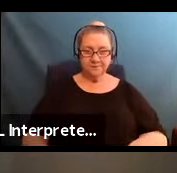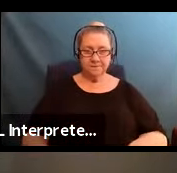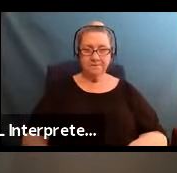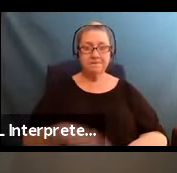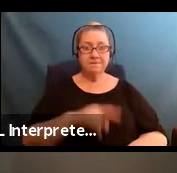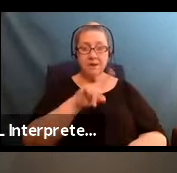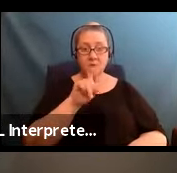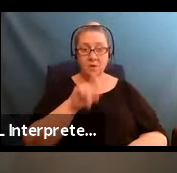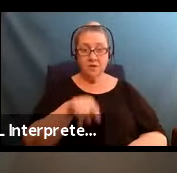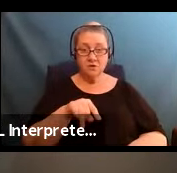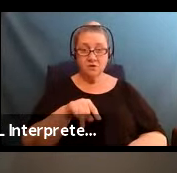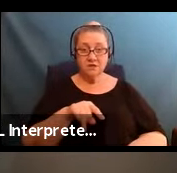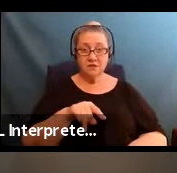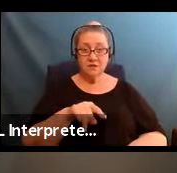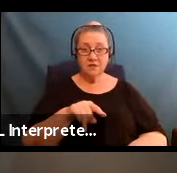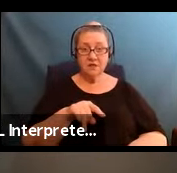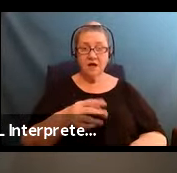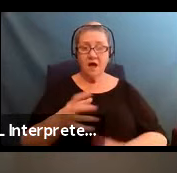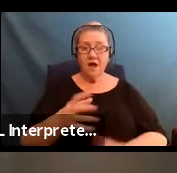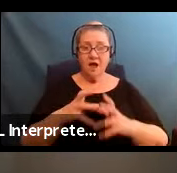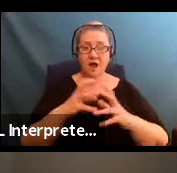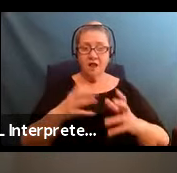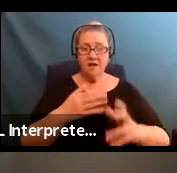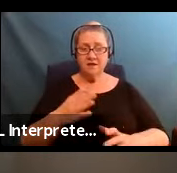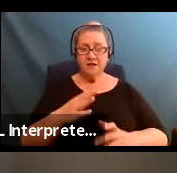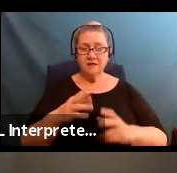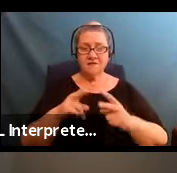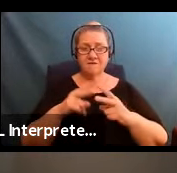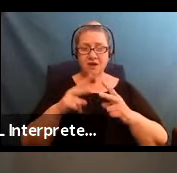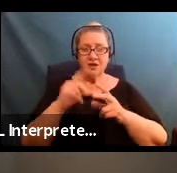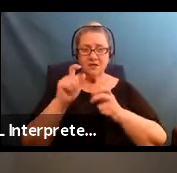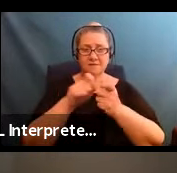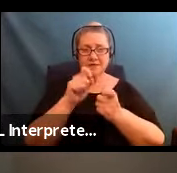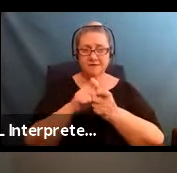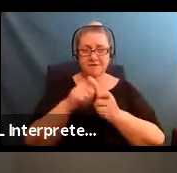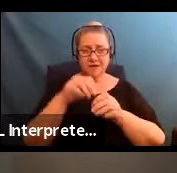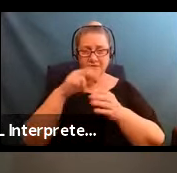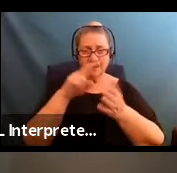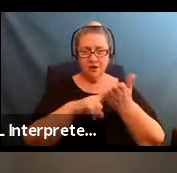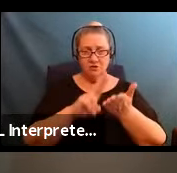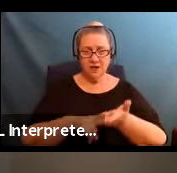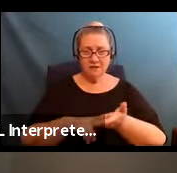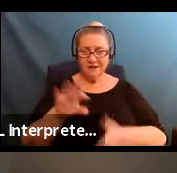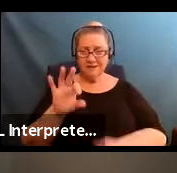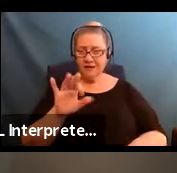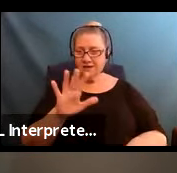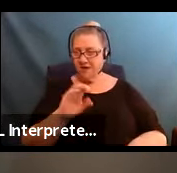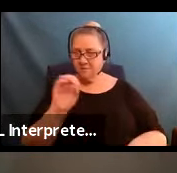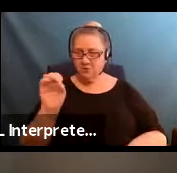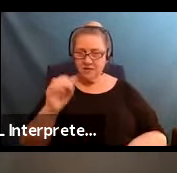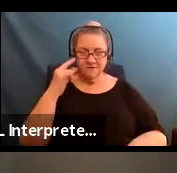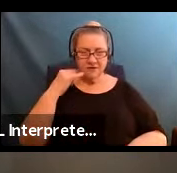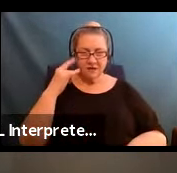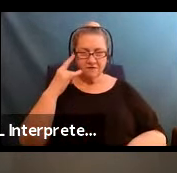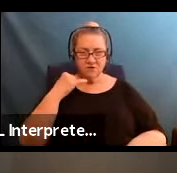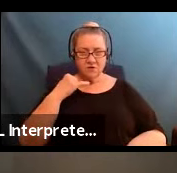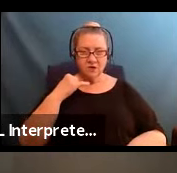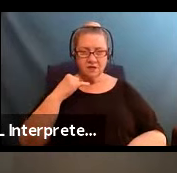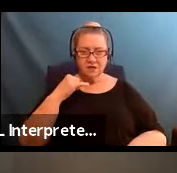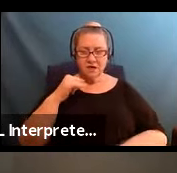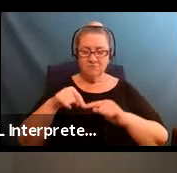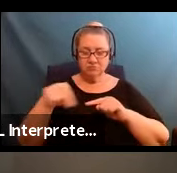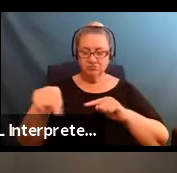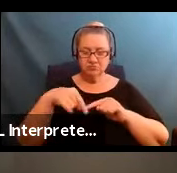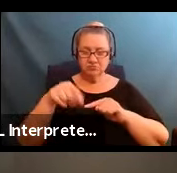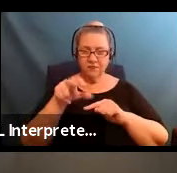is, there were a lot of things that are very specific in the contract about 95% of Californians being within 30 minutes or something